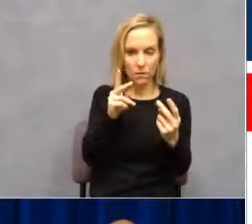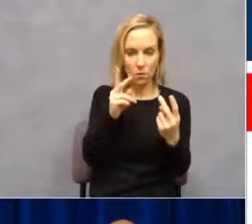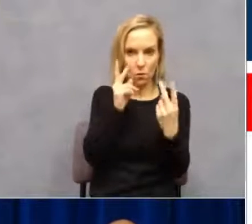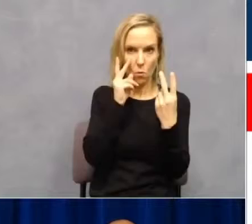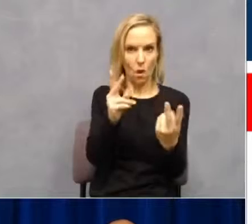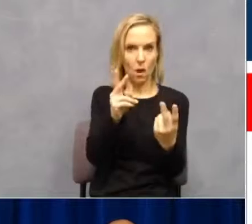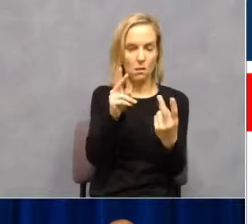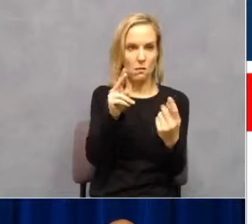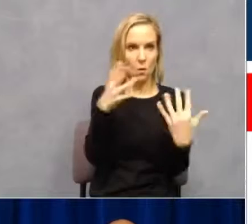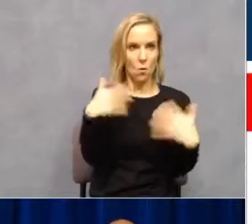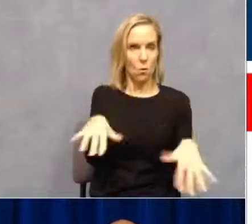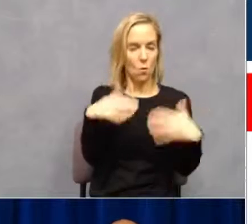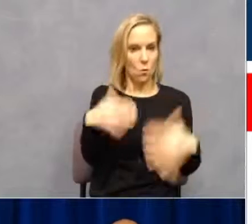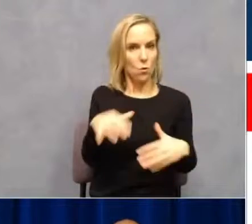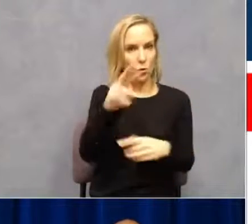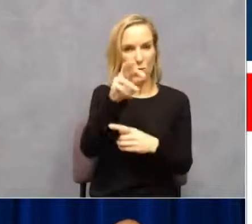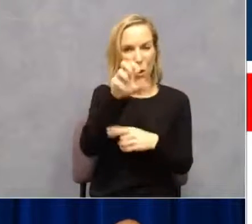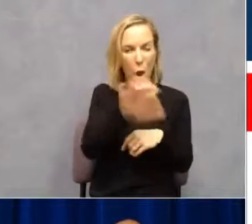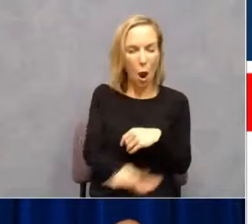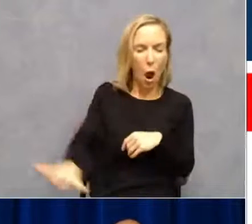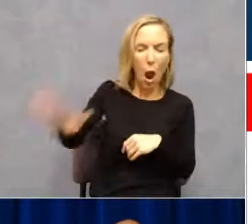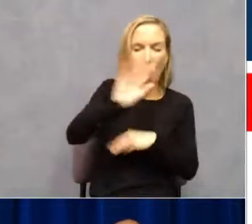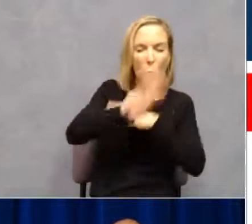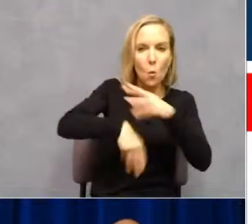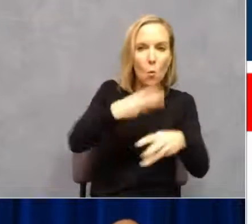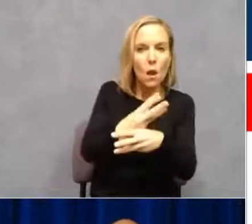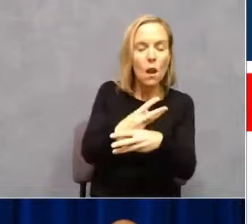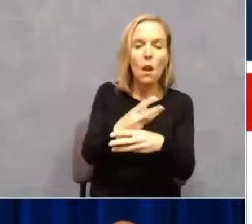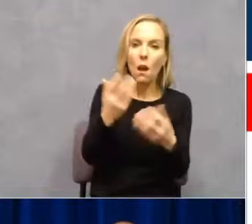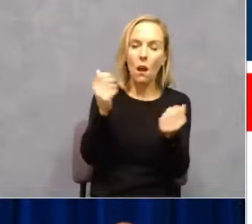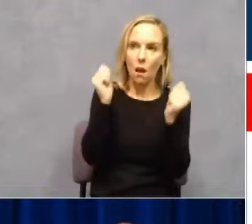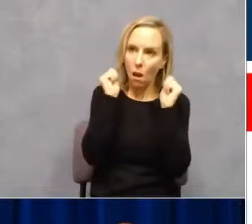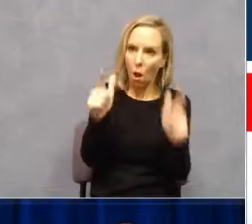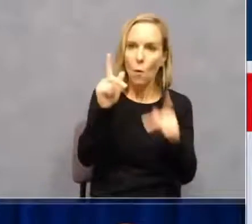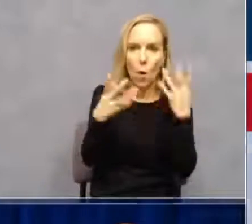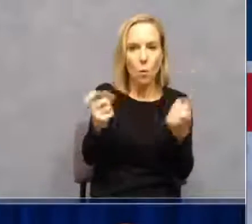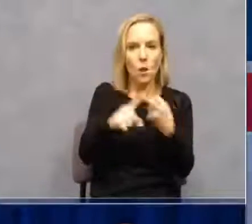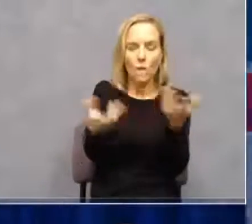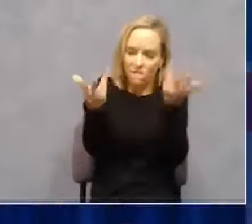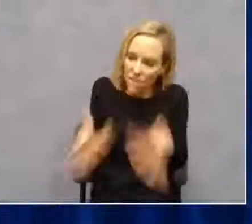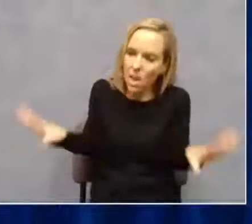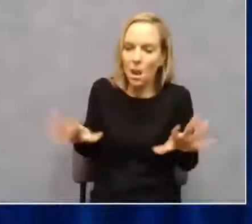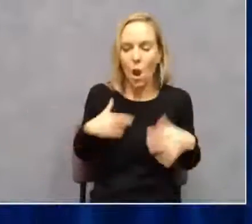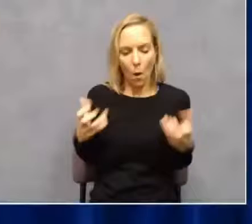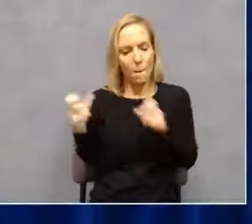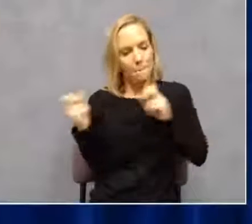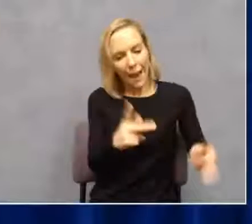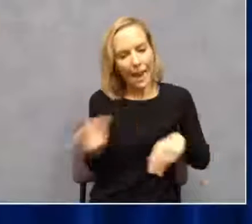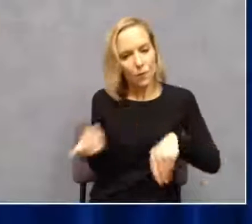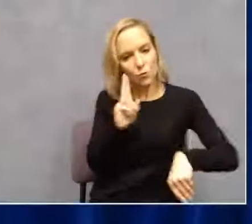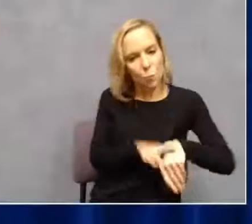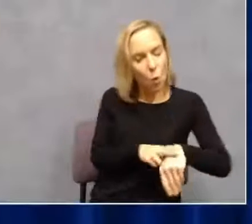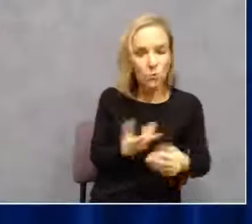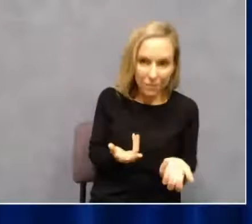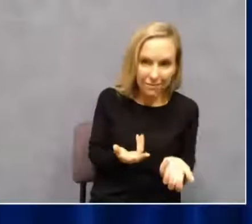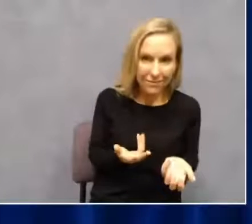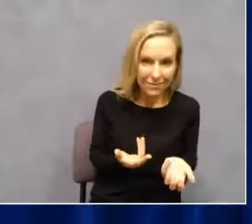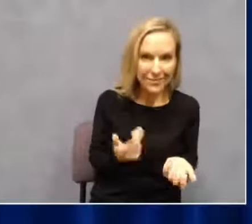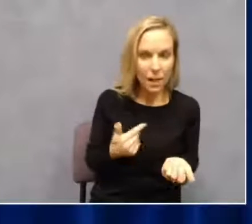is struggling with this. Everybody wants it to be over. Everyone wants to get back to things. If we get that cavalier about